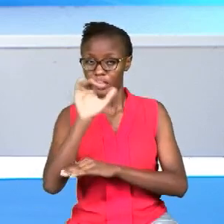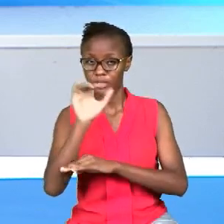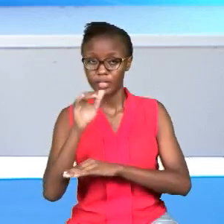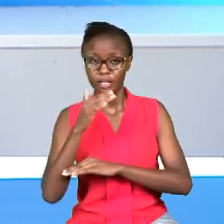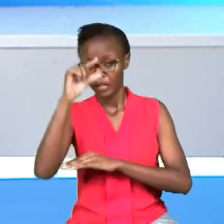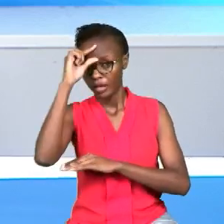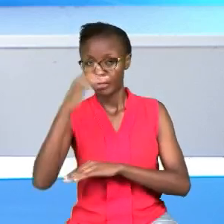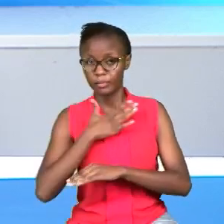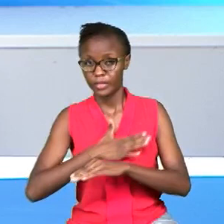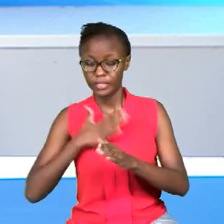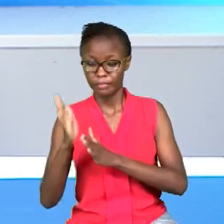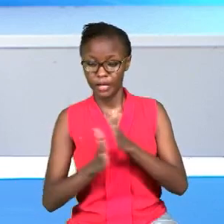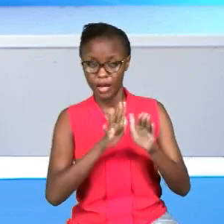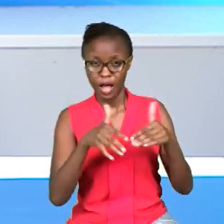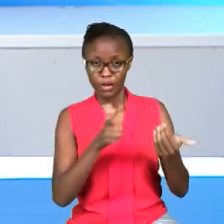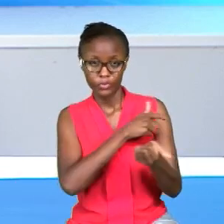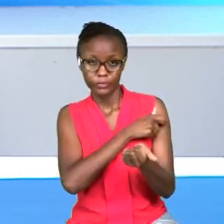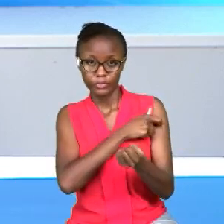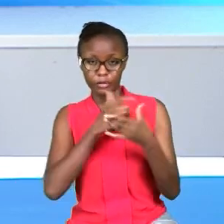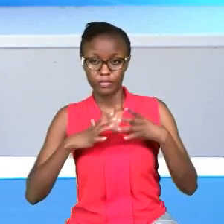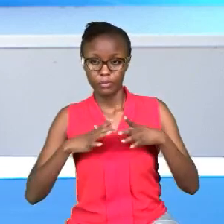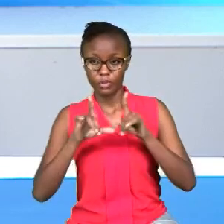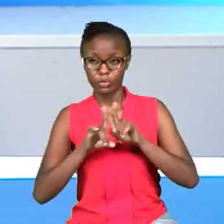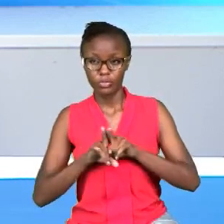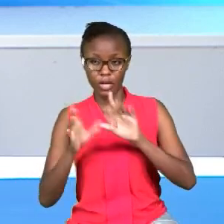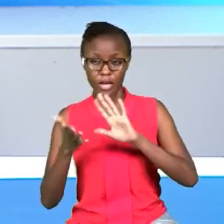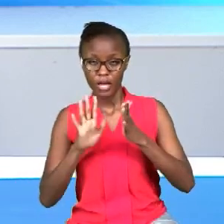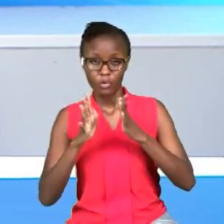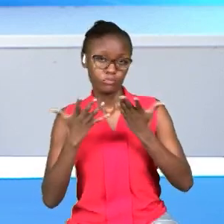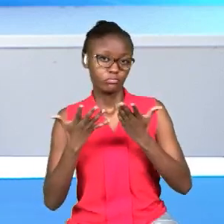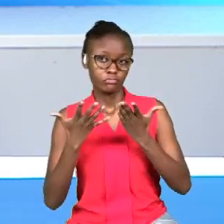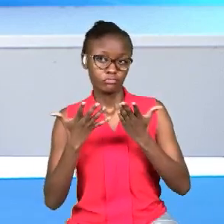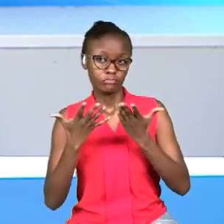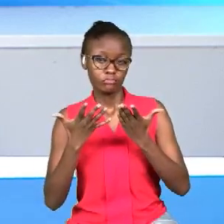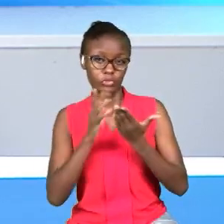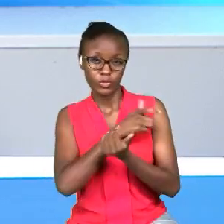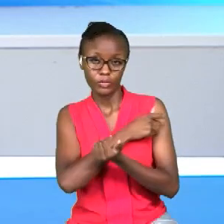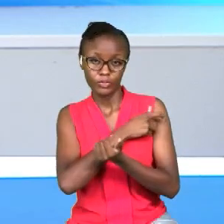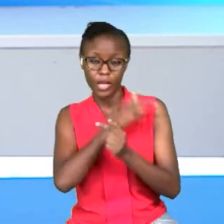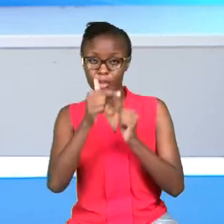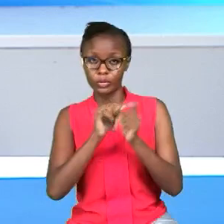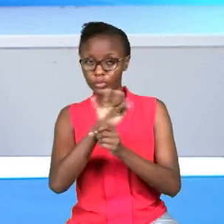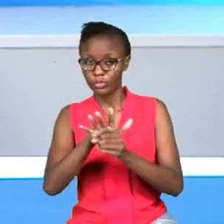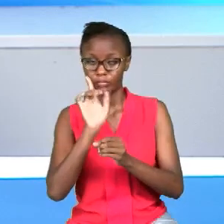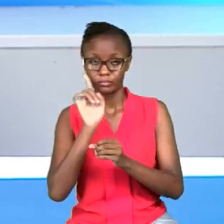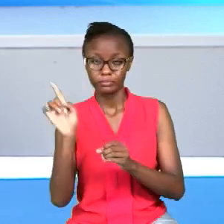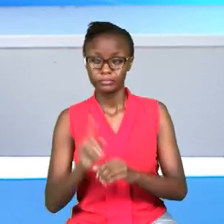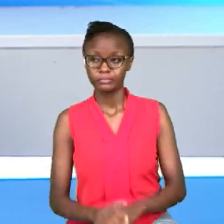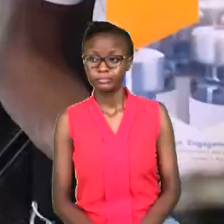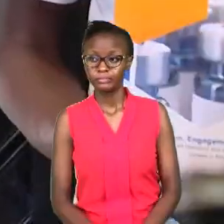immunization guidelines and create a policy that will aid in debunking myths surrounding the COVID-19 vaccine. Sheila Ngetich